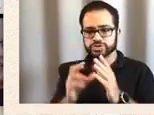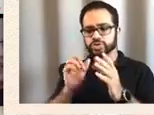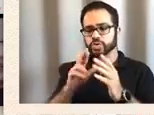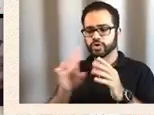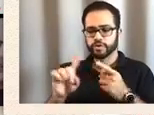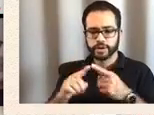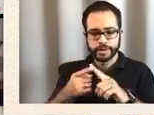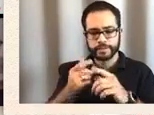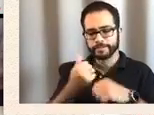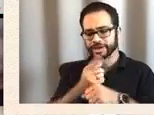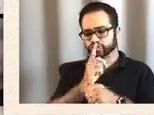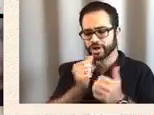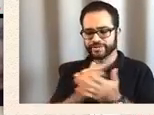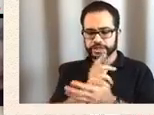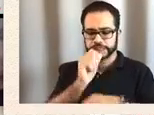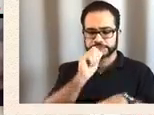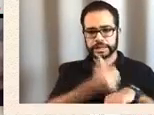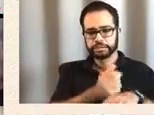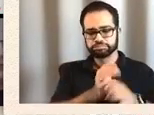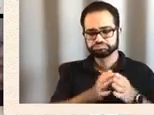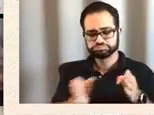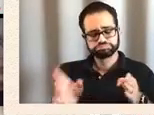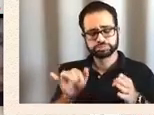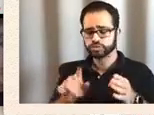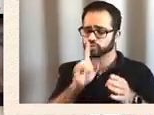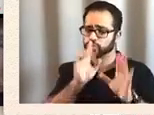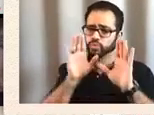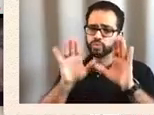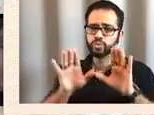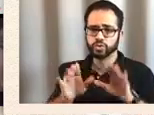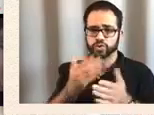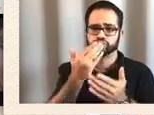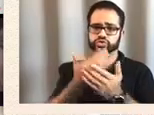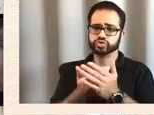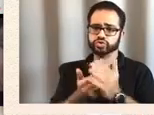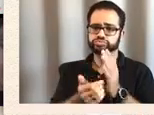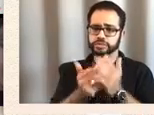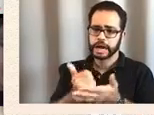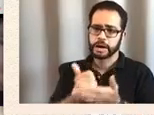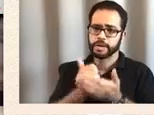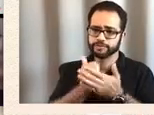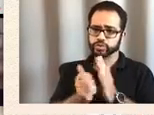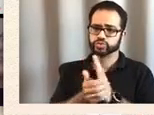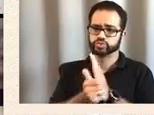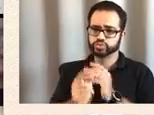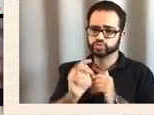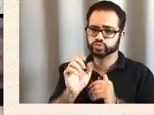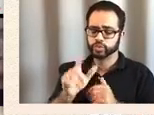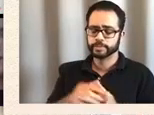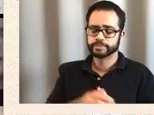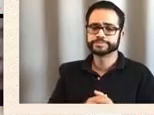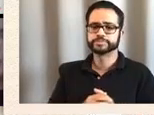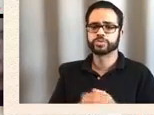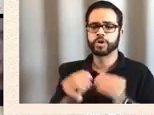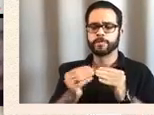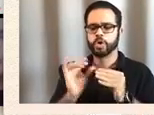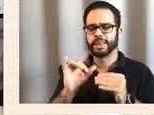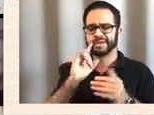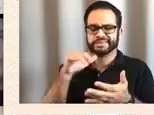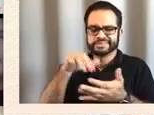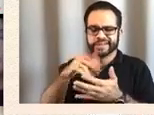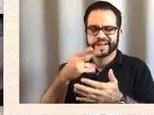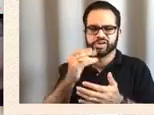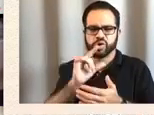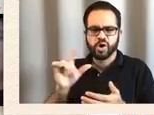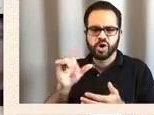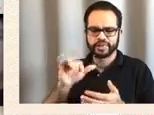place, which was a really wonderful and very helpful tool. It was more like a study hall. So that's how it was approached in